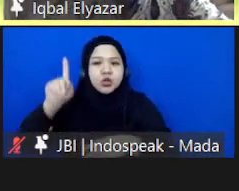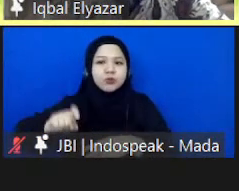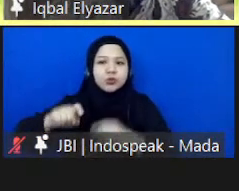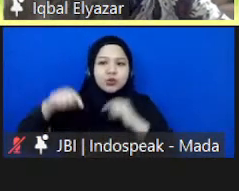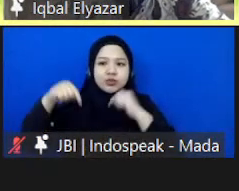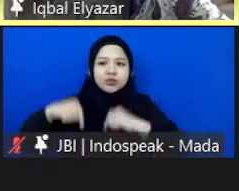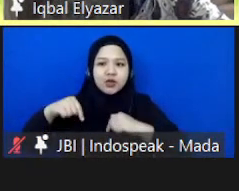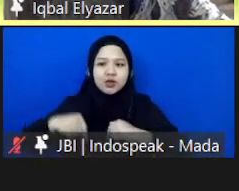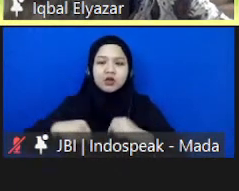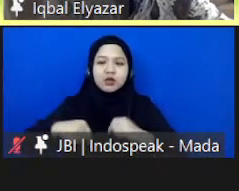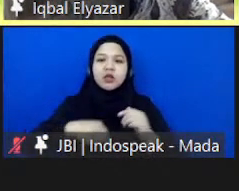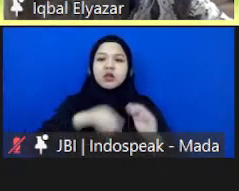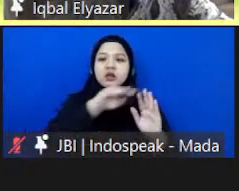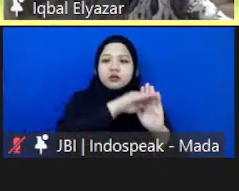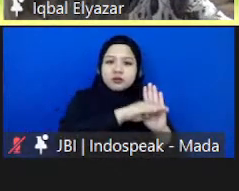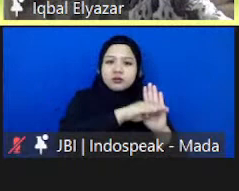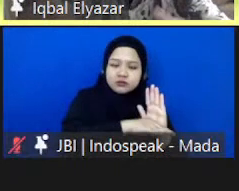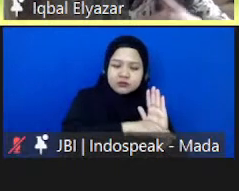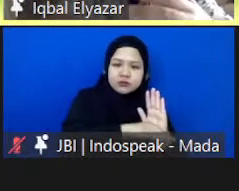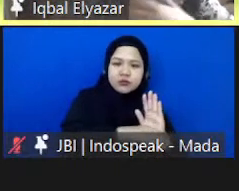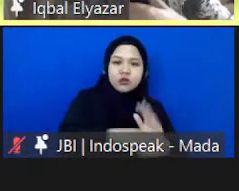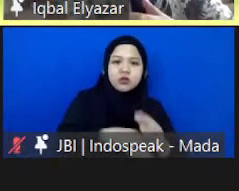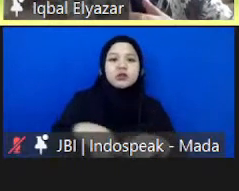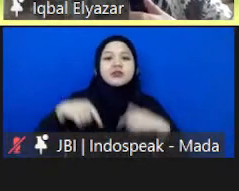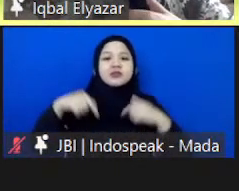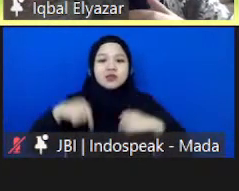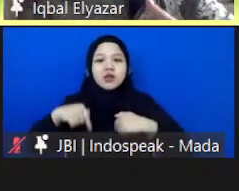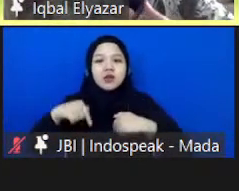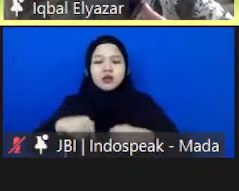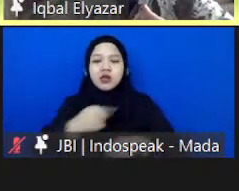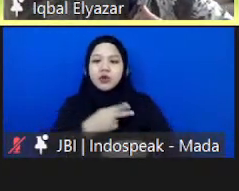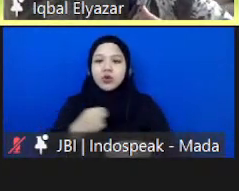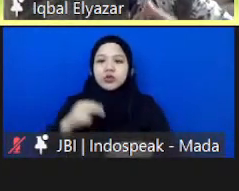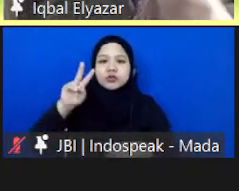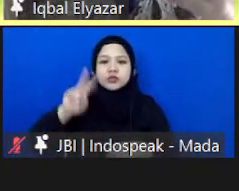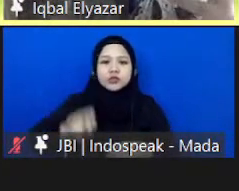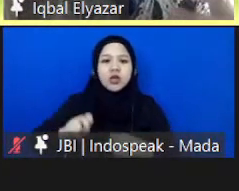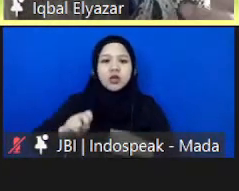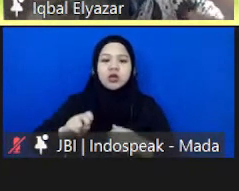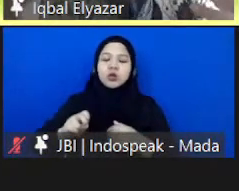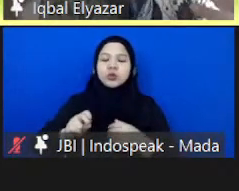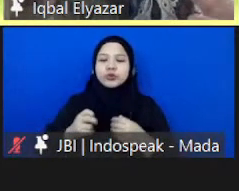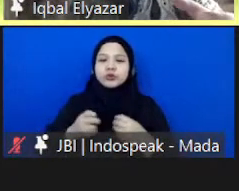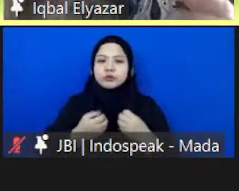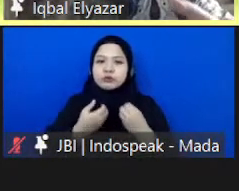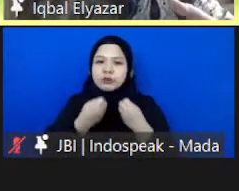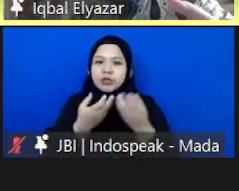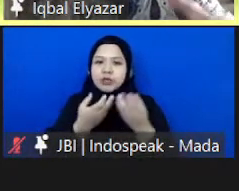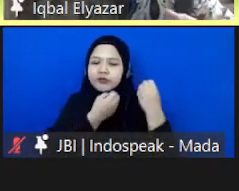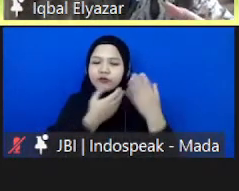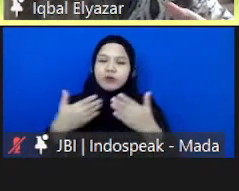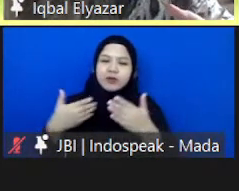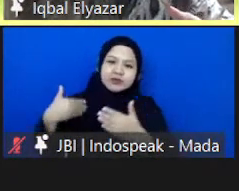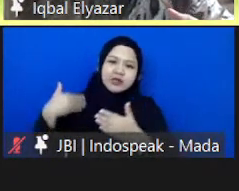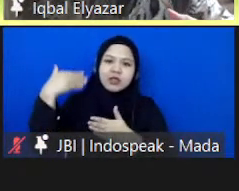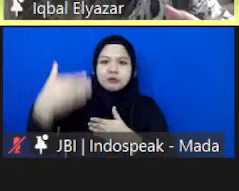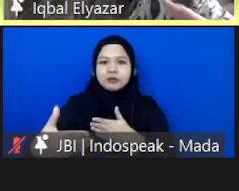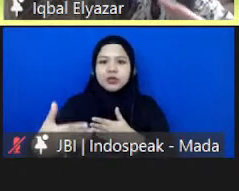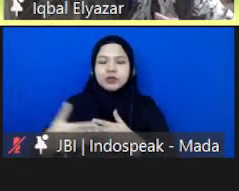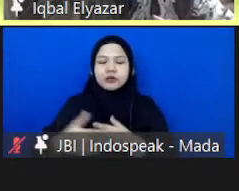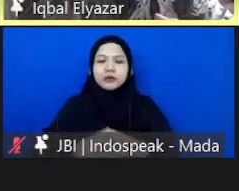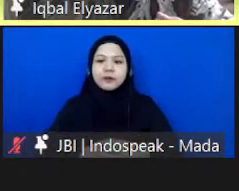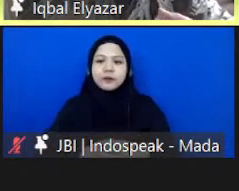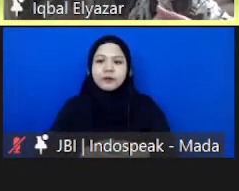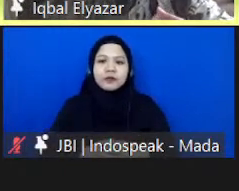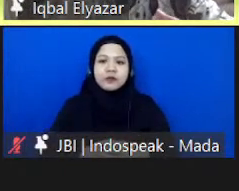policy. But now is the time for Indonesia to move forward in the field of health informatics. Urgent to update the national master of